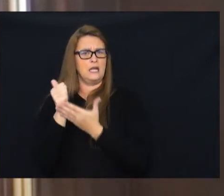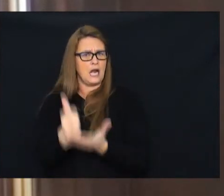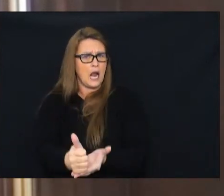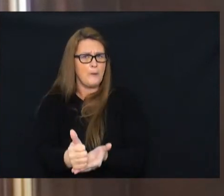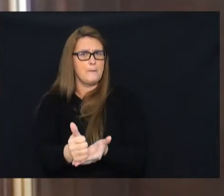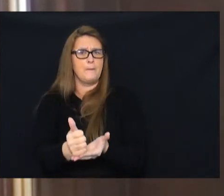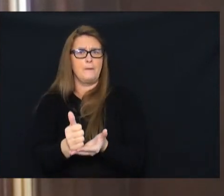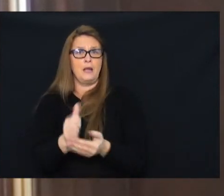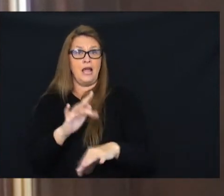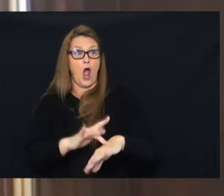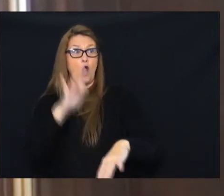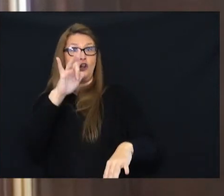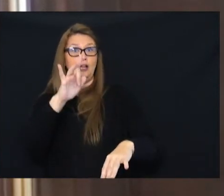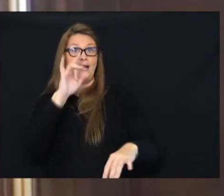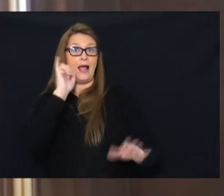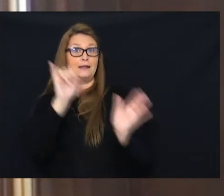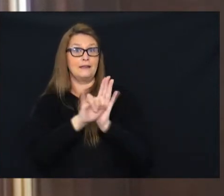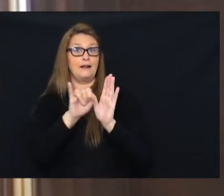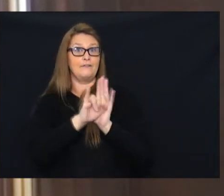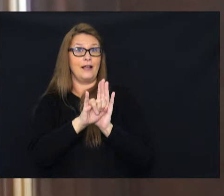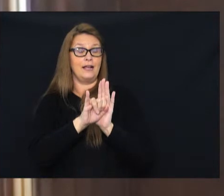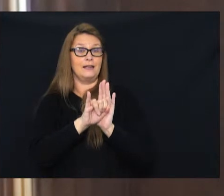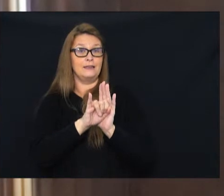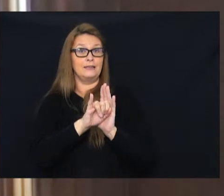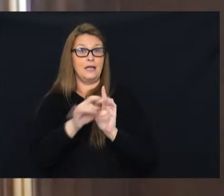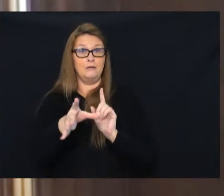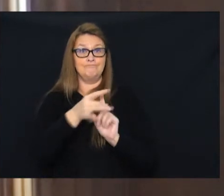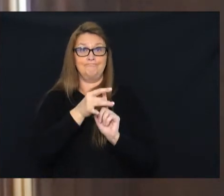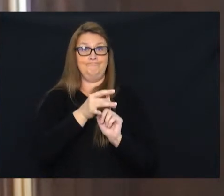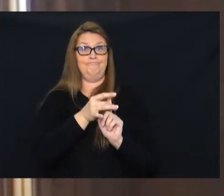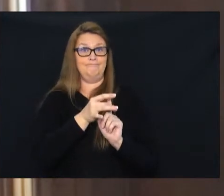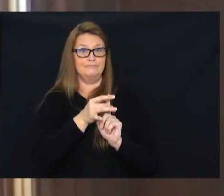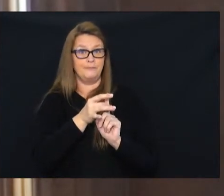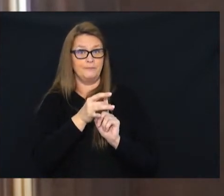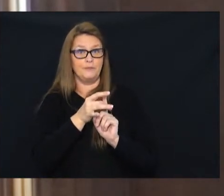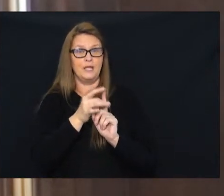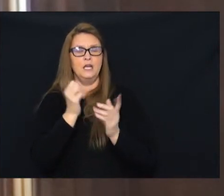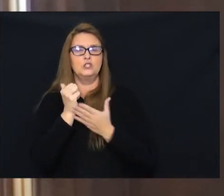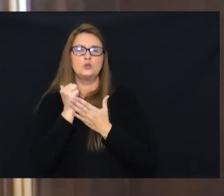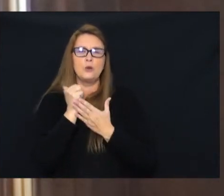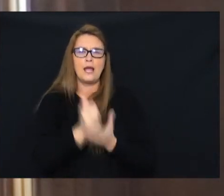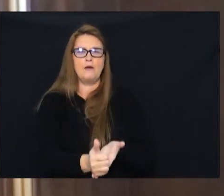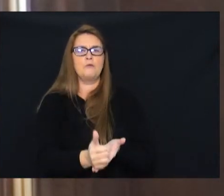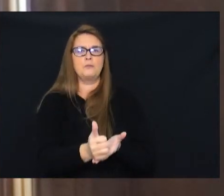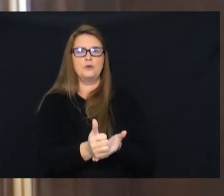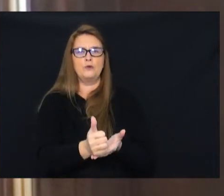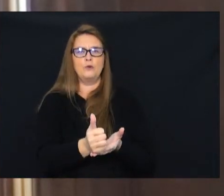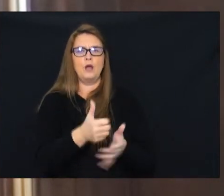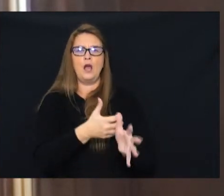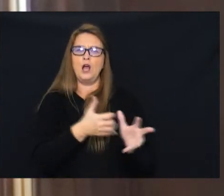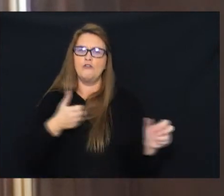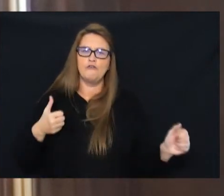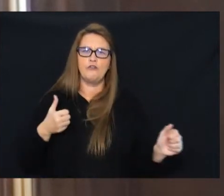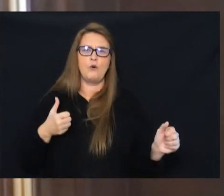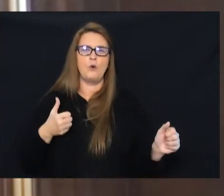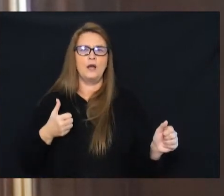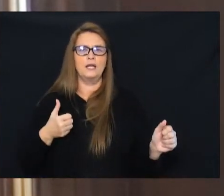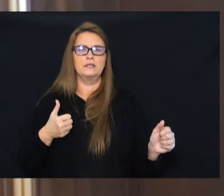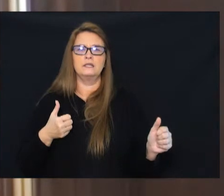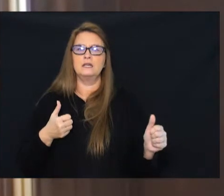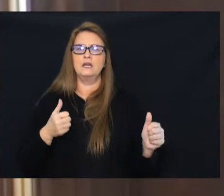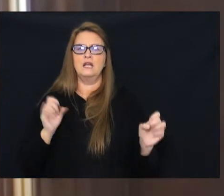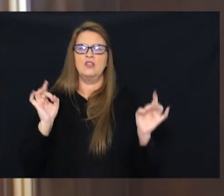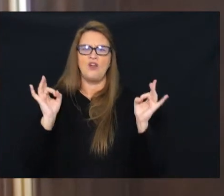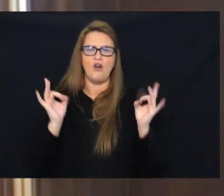early, better in the course of your diagnosis to be able to help you avoid the most important